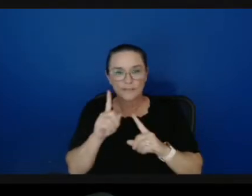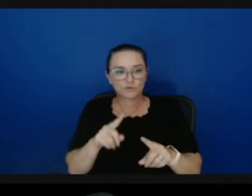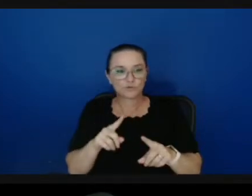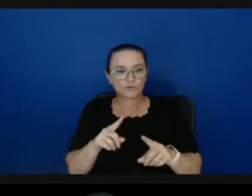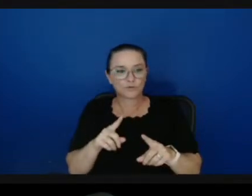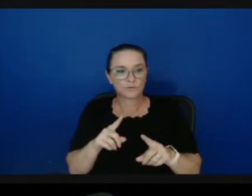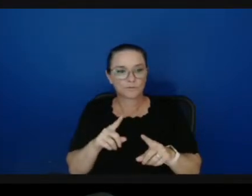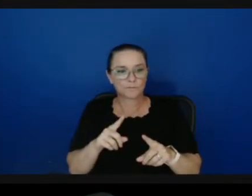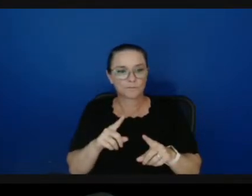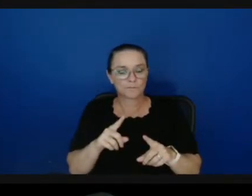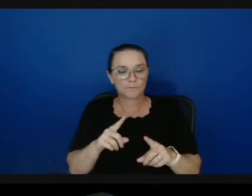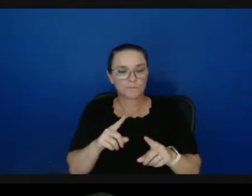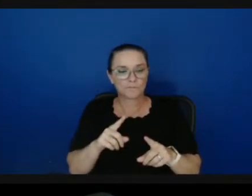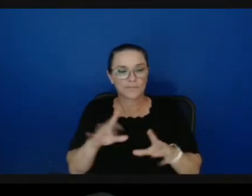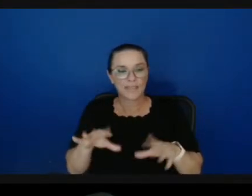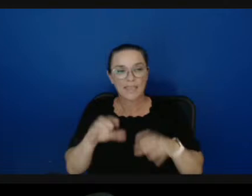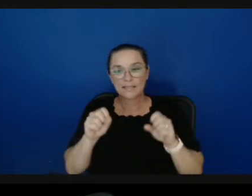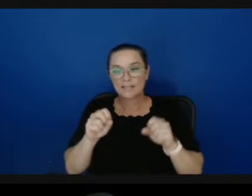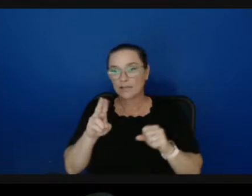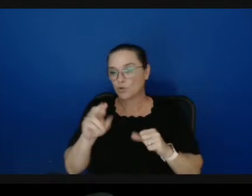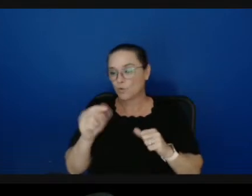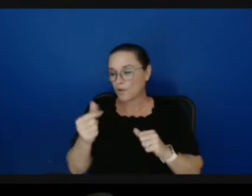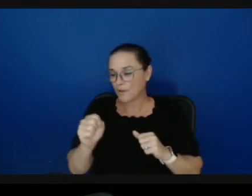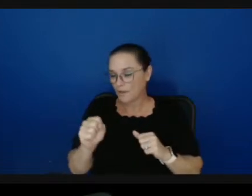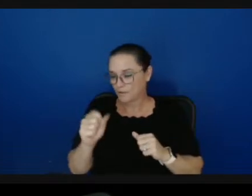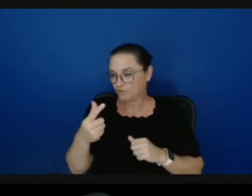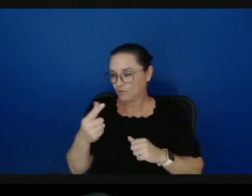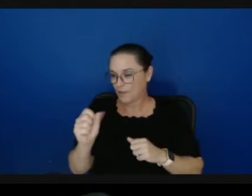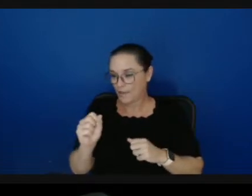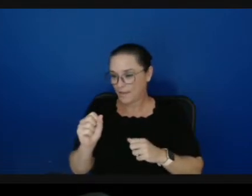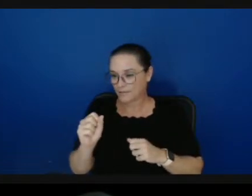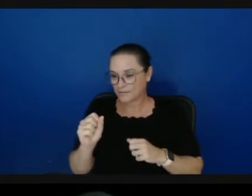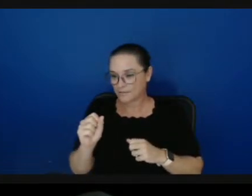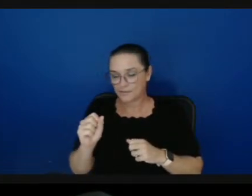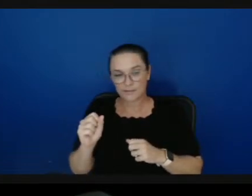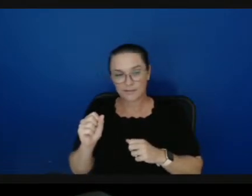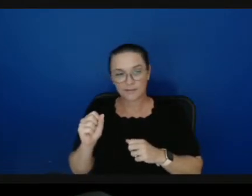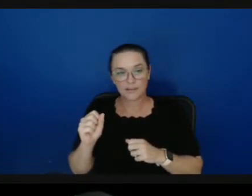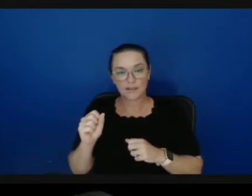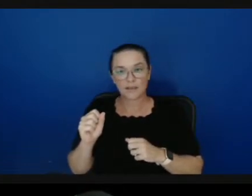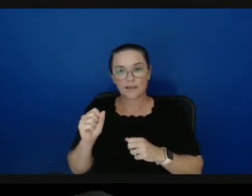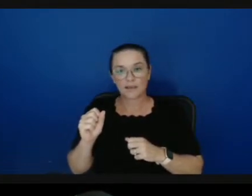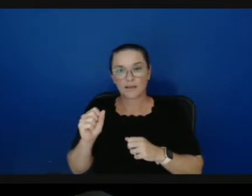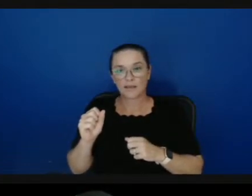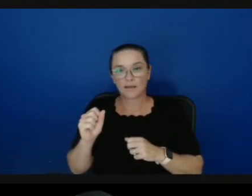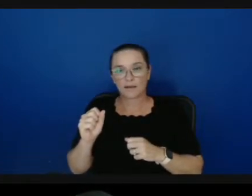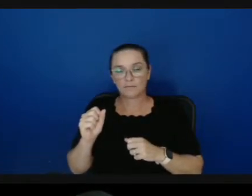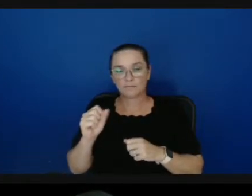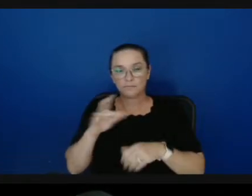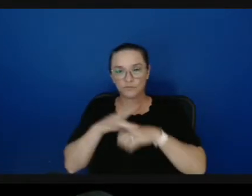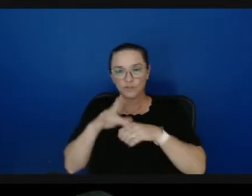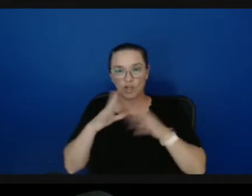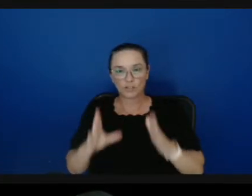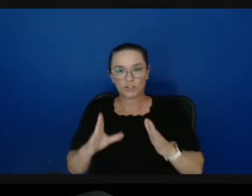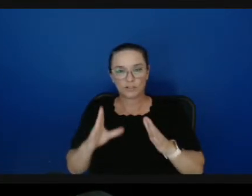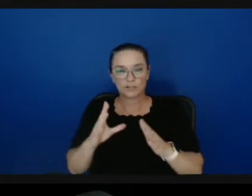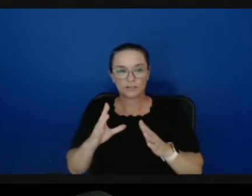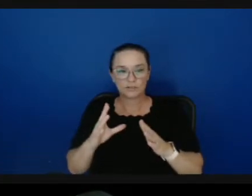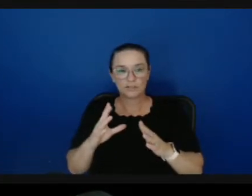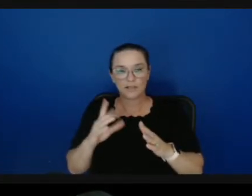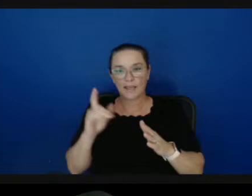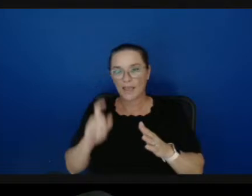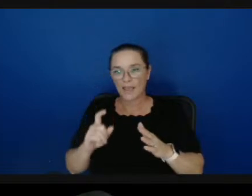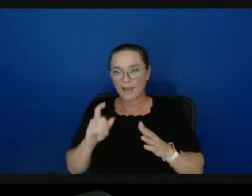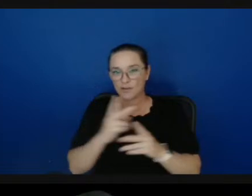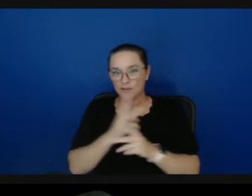it takes the USGS geologists or others, geophysicists making these models, is accounting for the whole inflation of